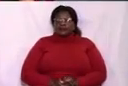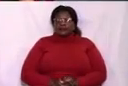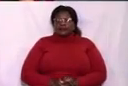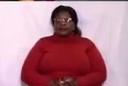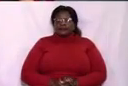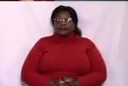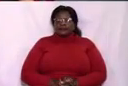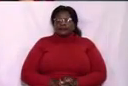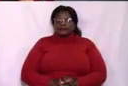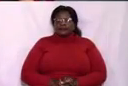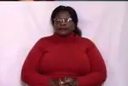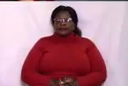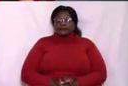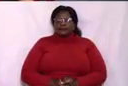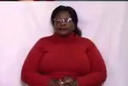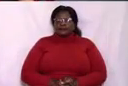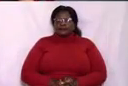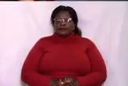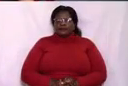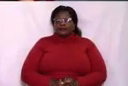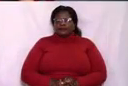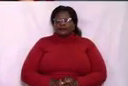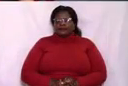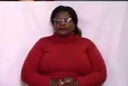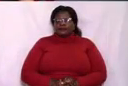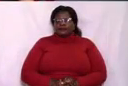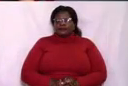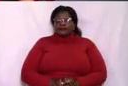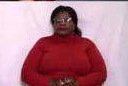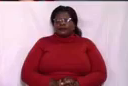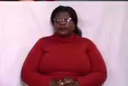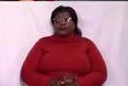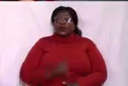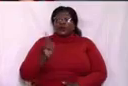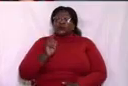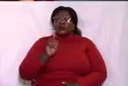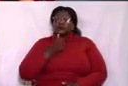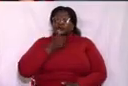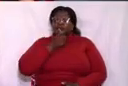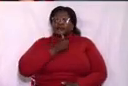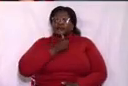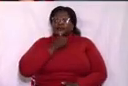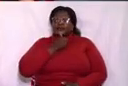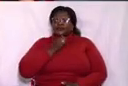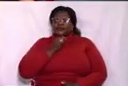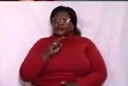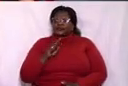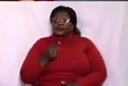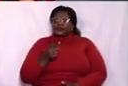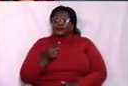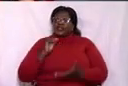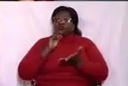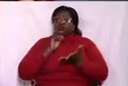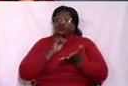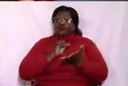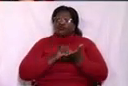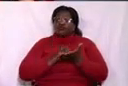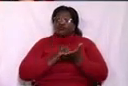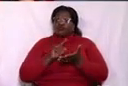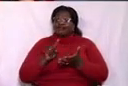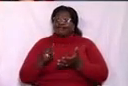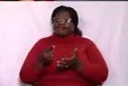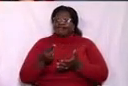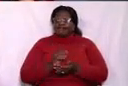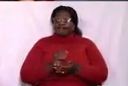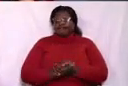Also, now, what is that secret or that magic touch that you, maybe